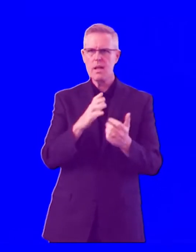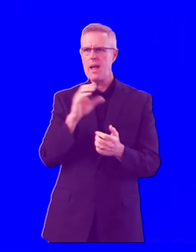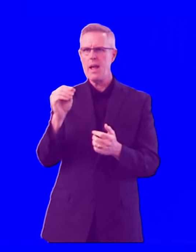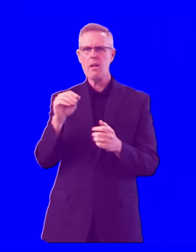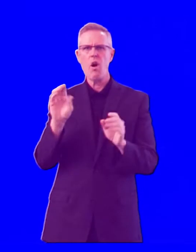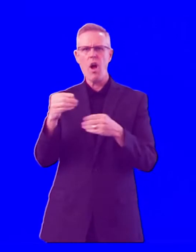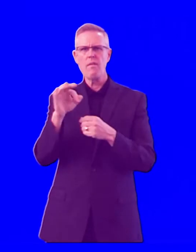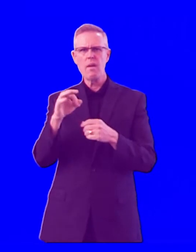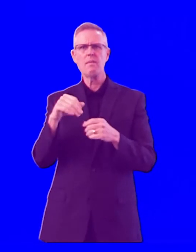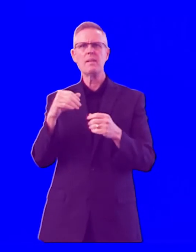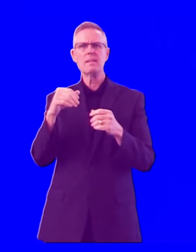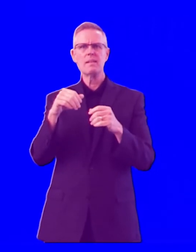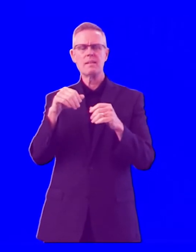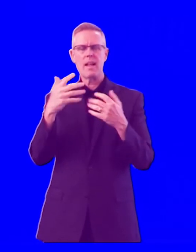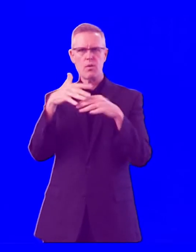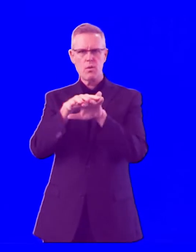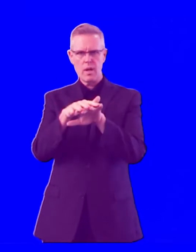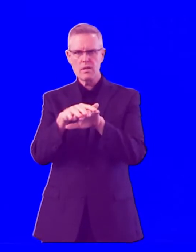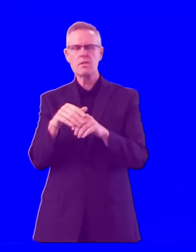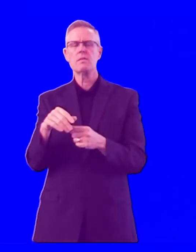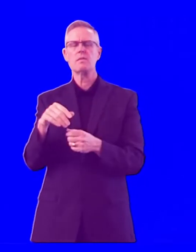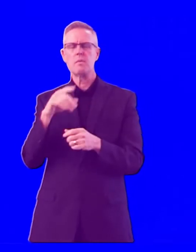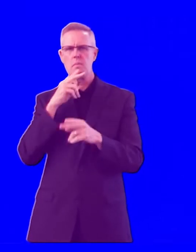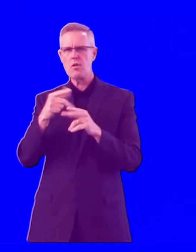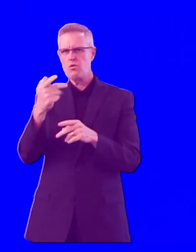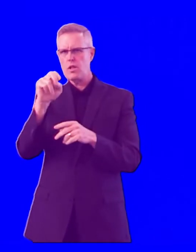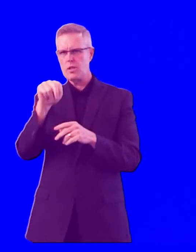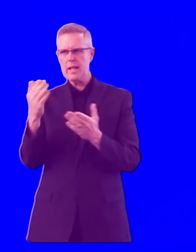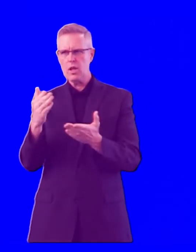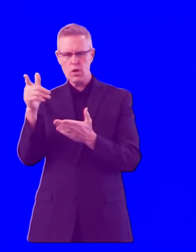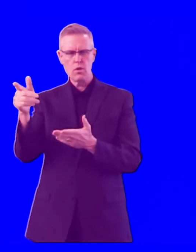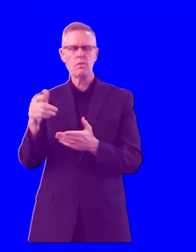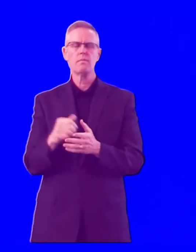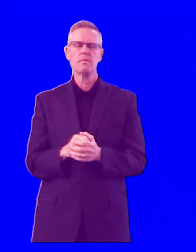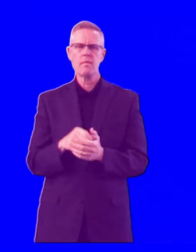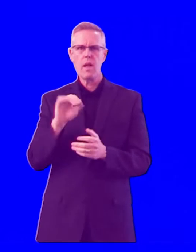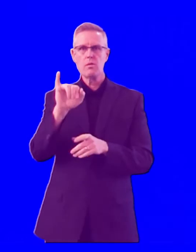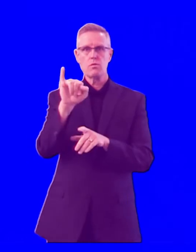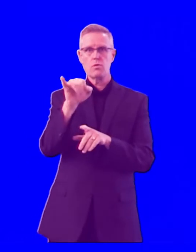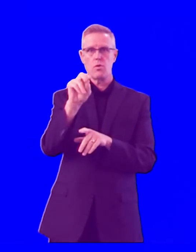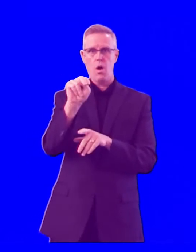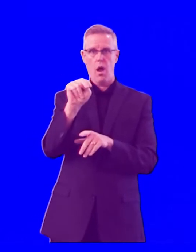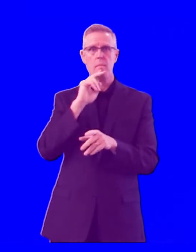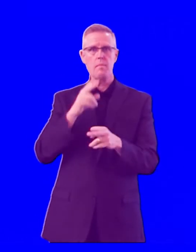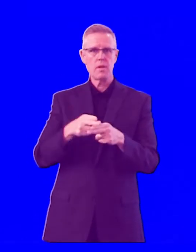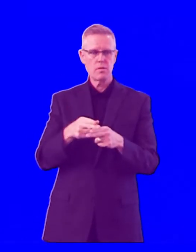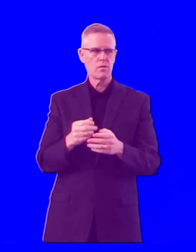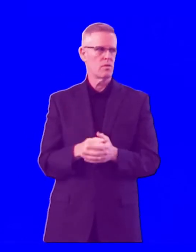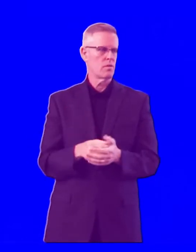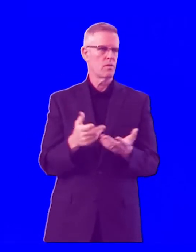in our Office of System Integration. John mentioned Gretchen is here for the work that is done. And John